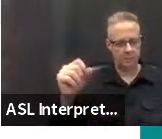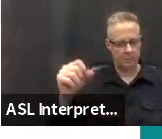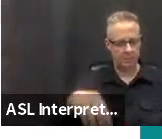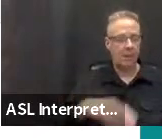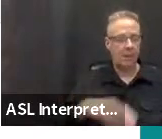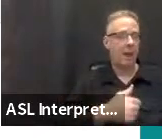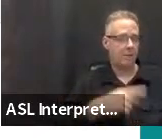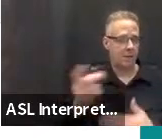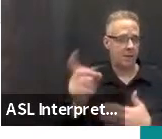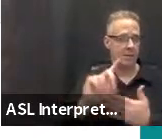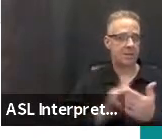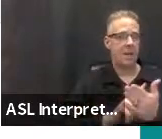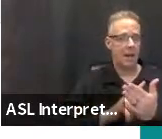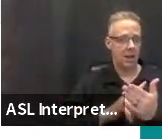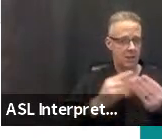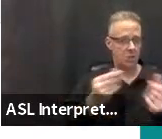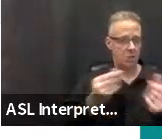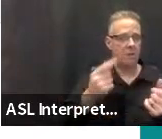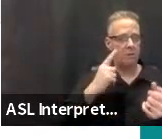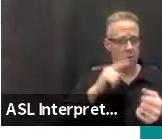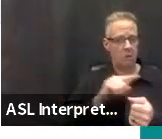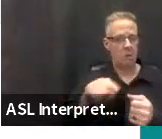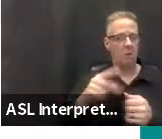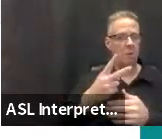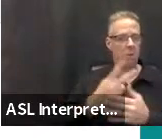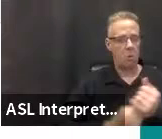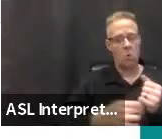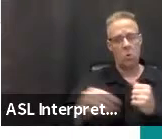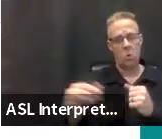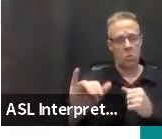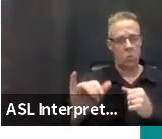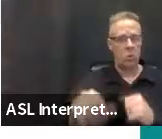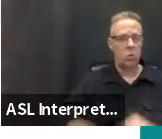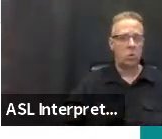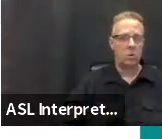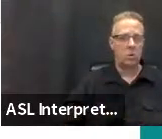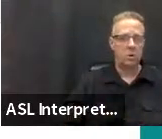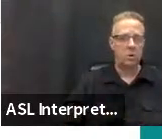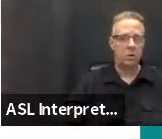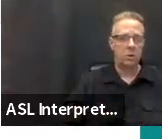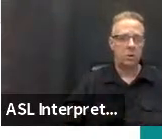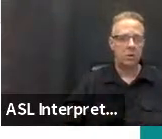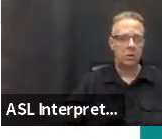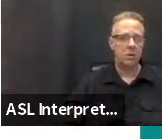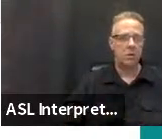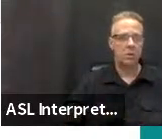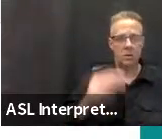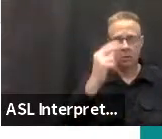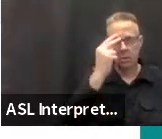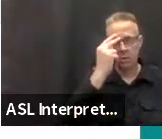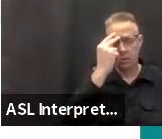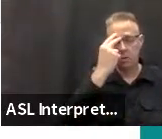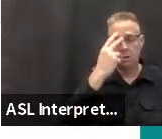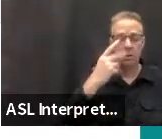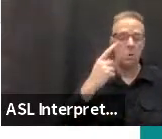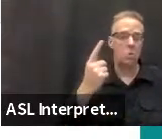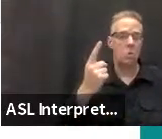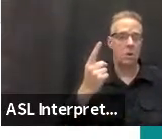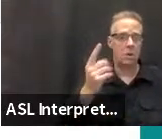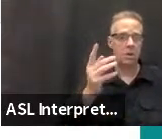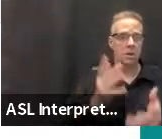design solutions in both cases as well, right? So, one thing